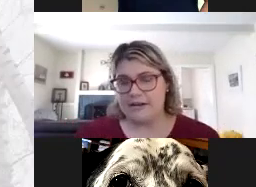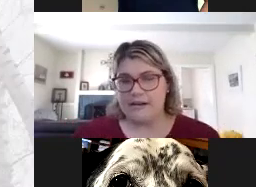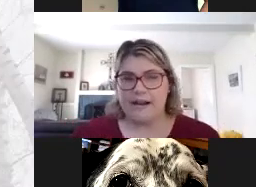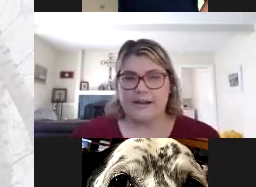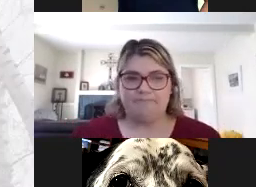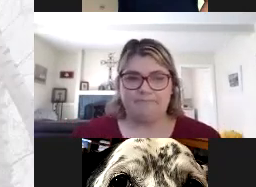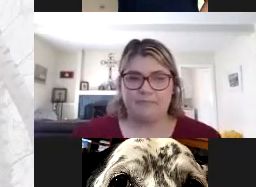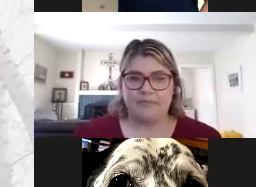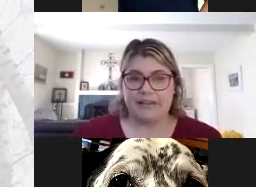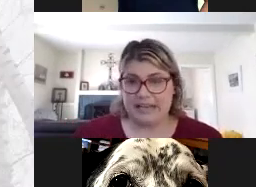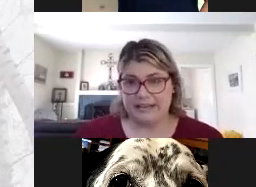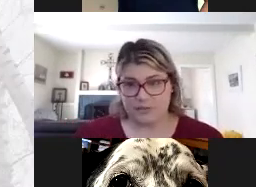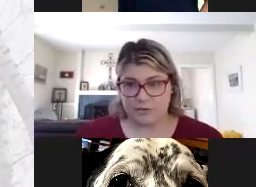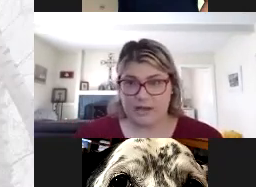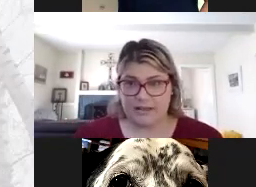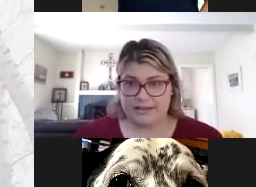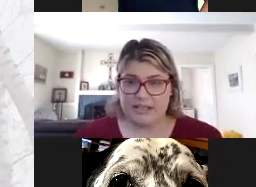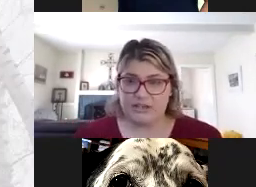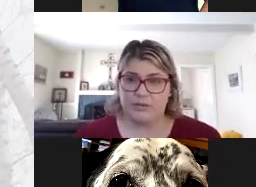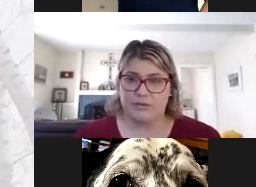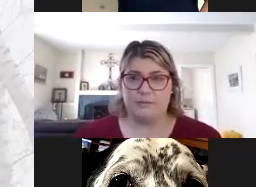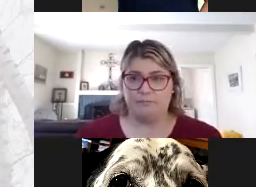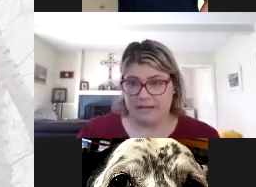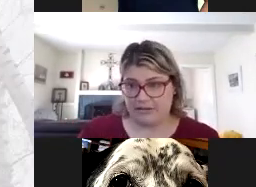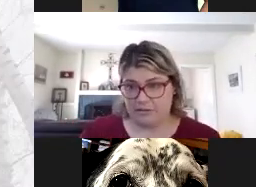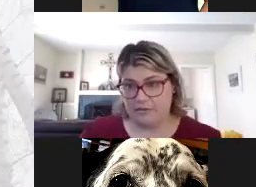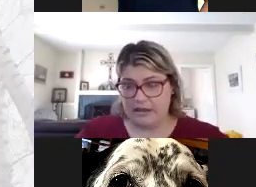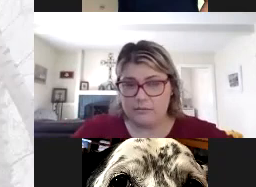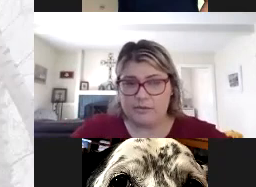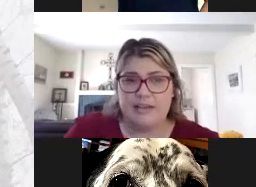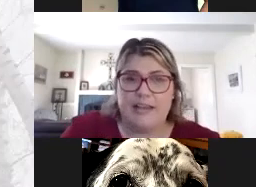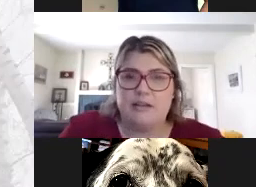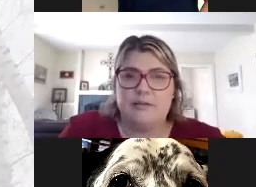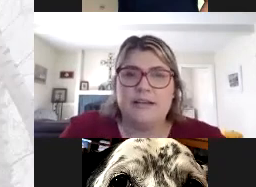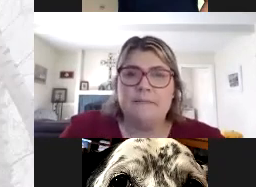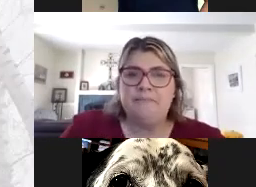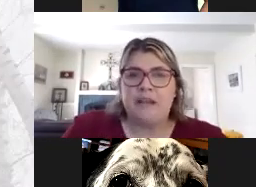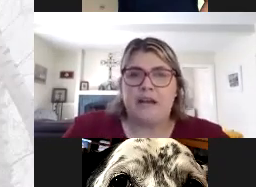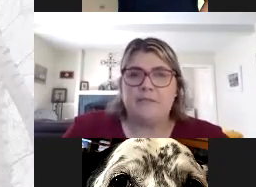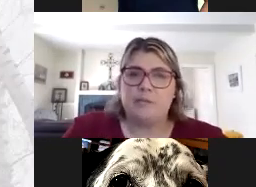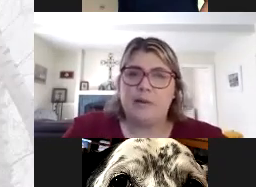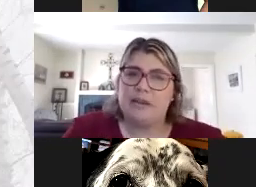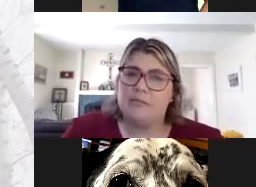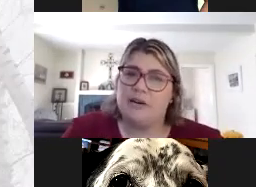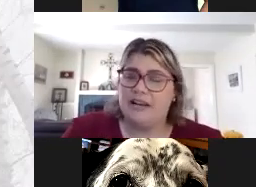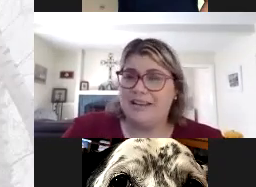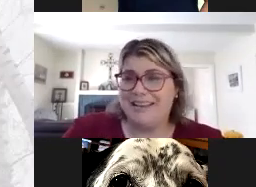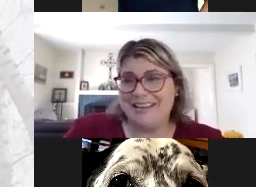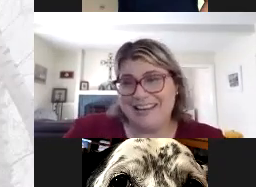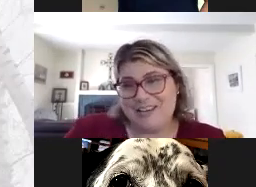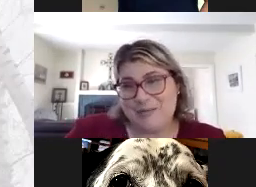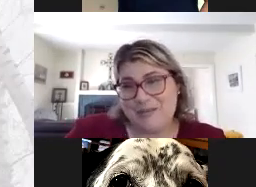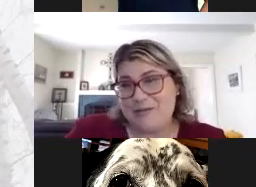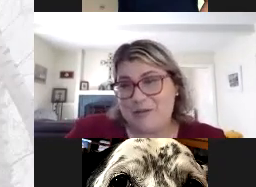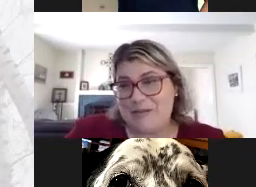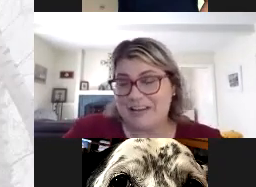their leanings toward policy issues based on the language that they use. The Republican Party,